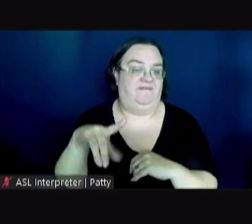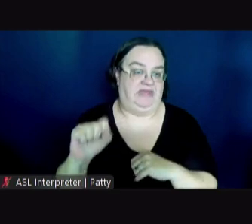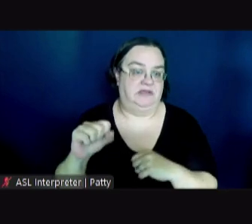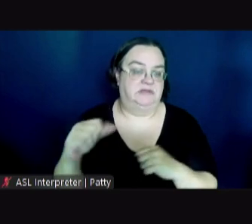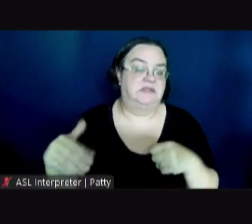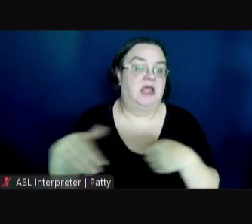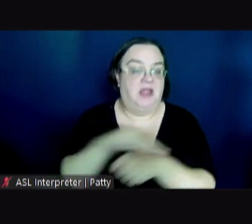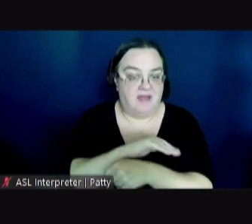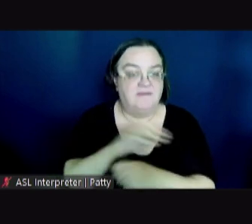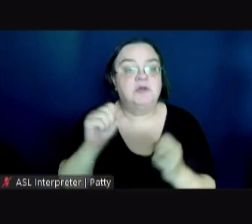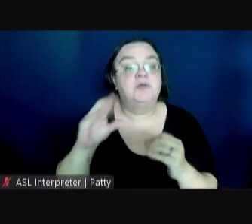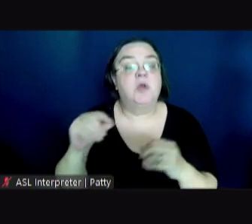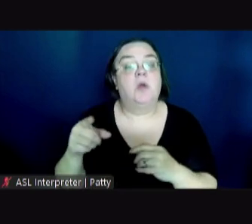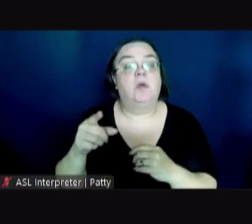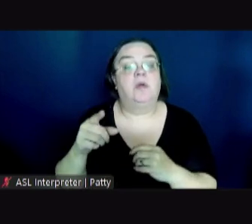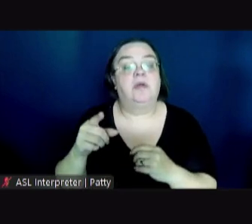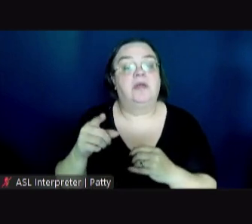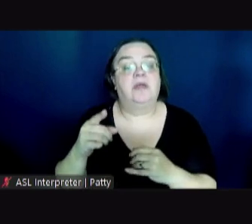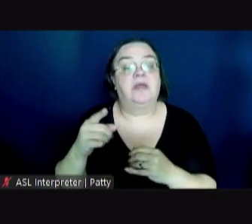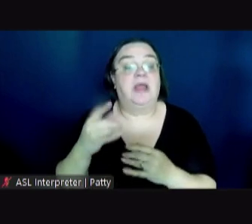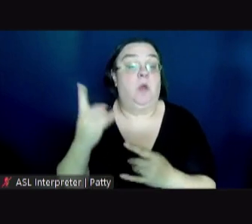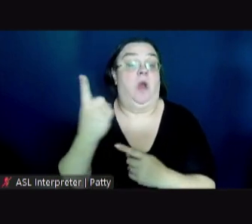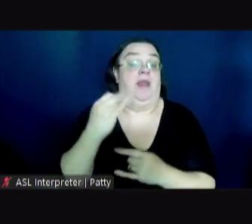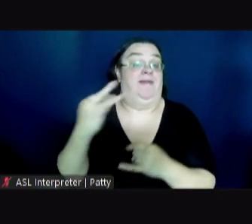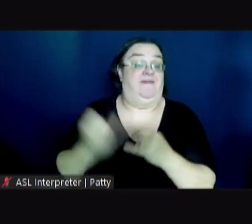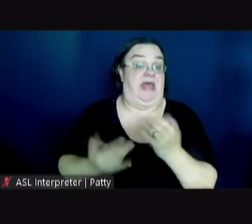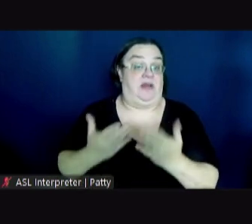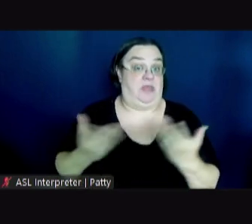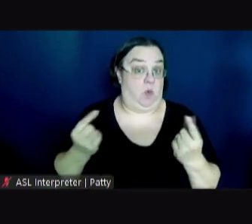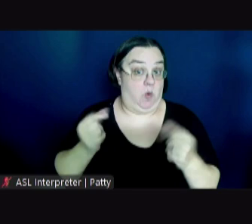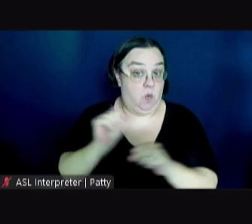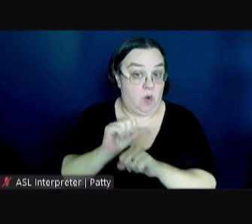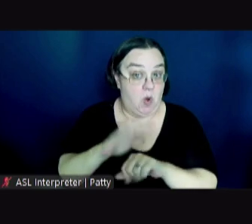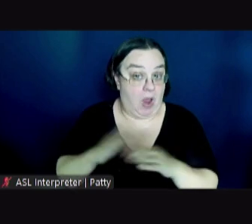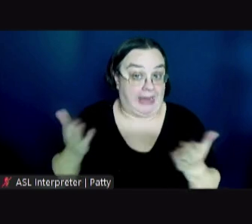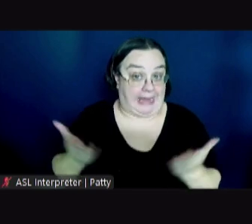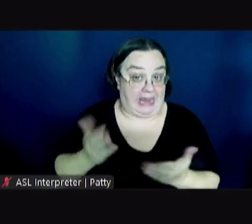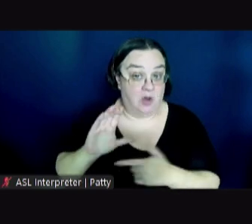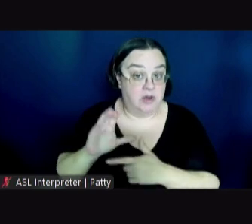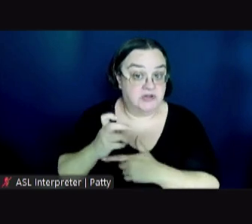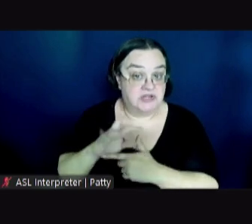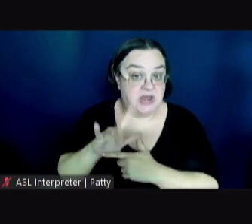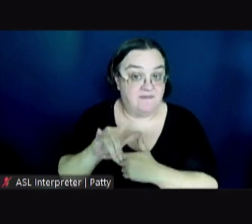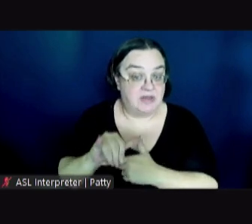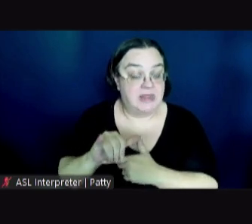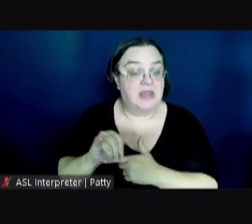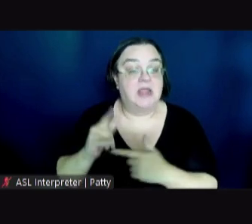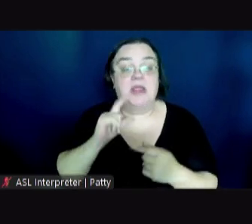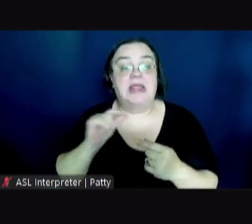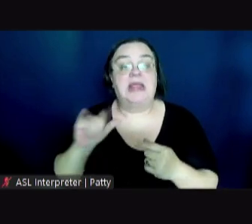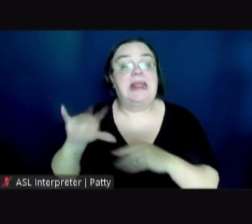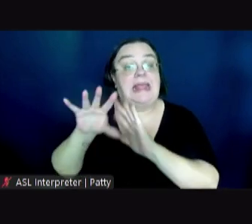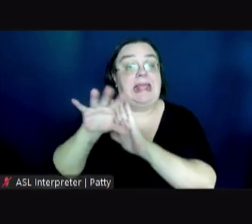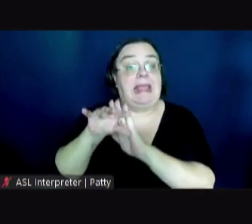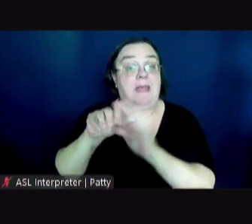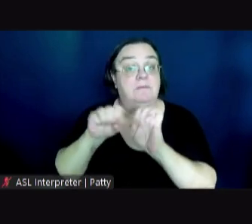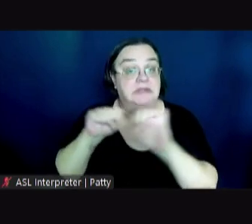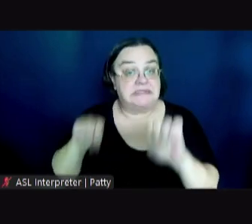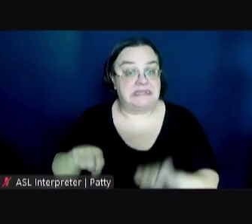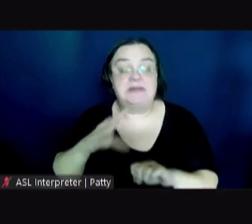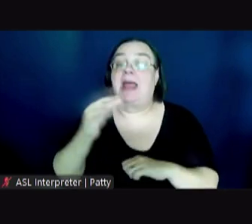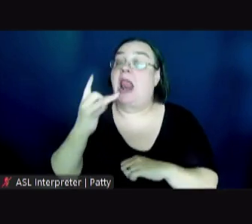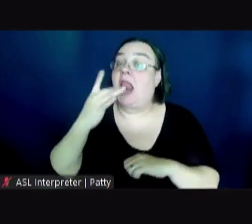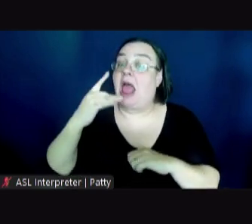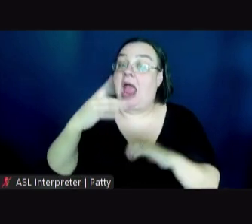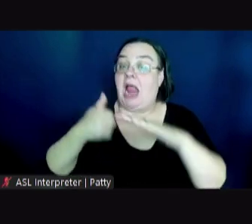one of the final things we're working on here at Cheverly is connecting the camera systems and the lighting